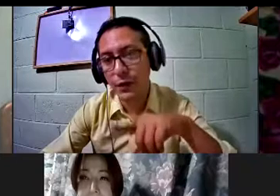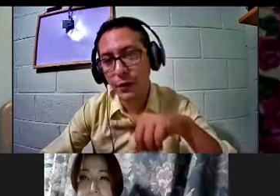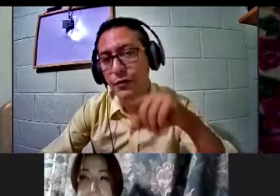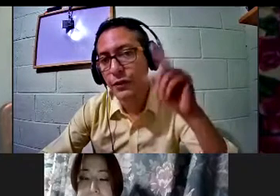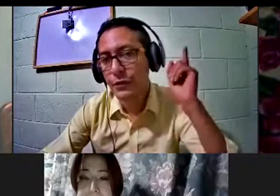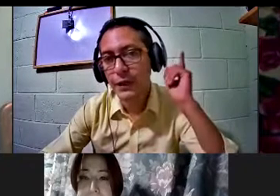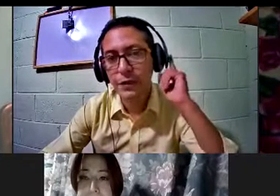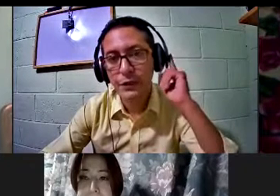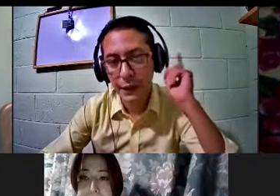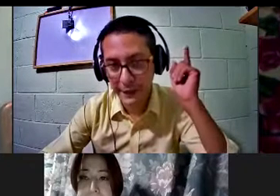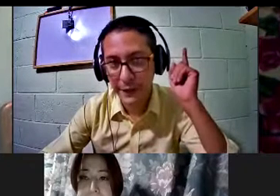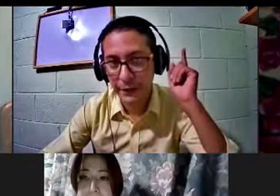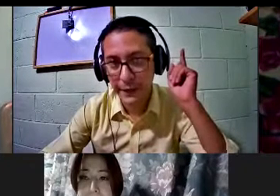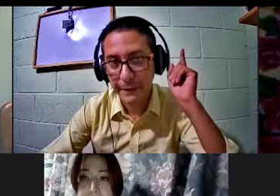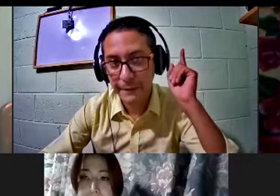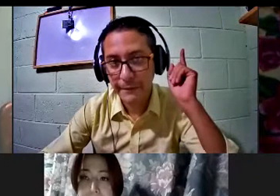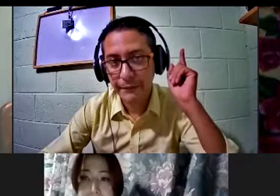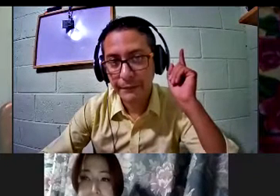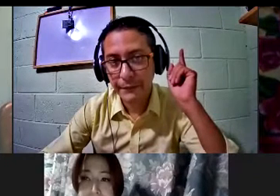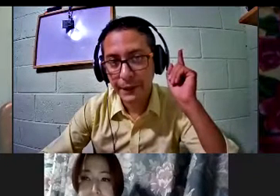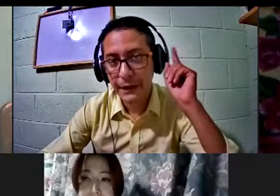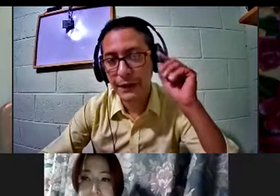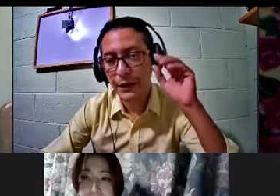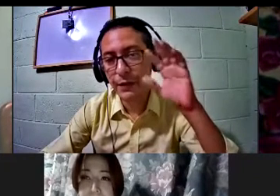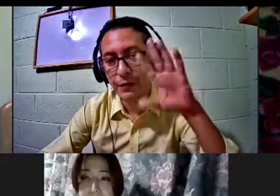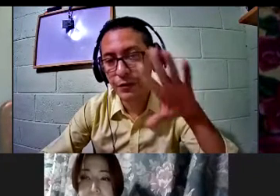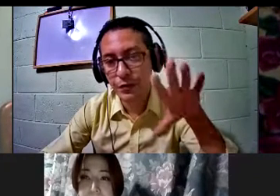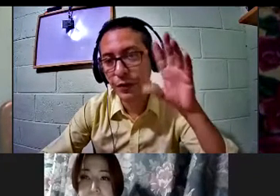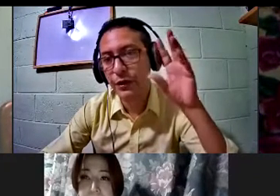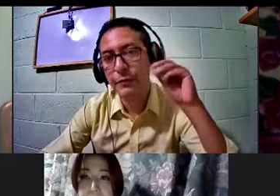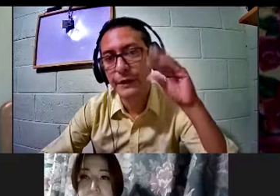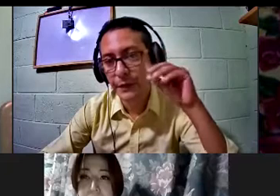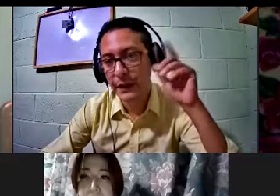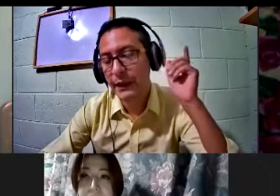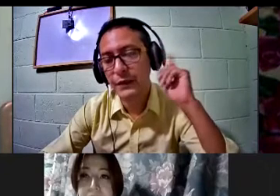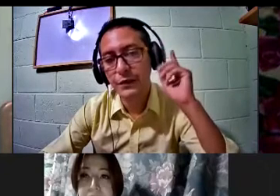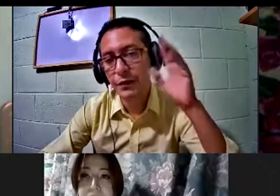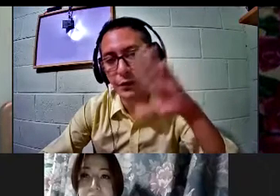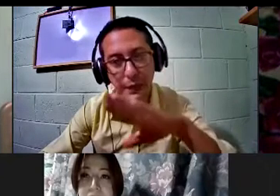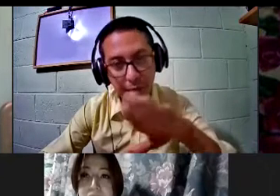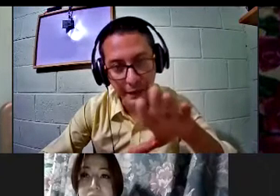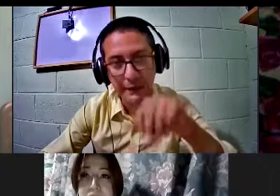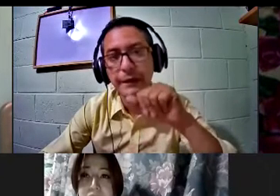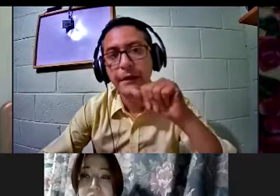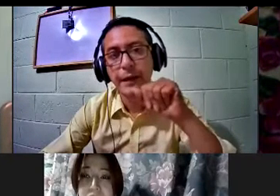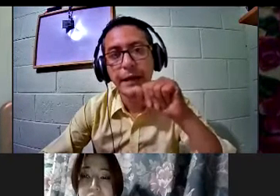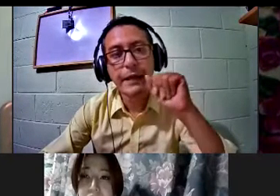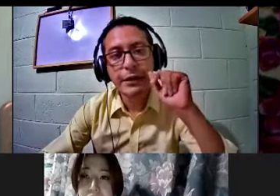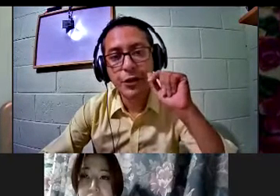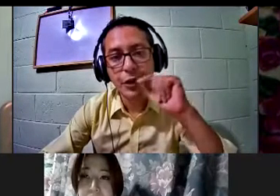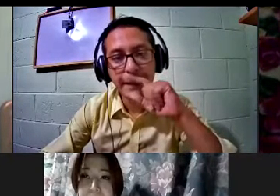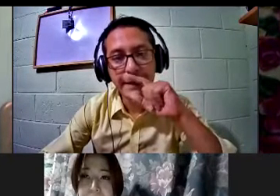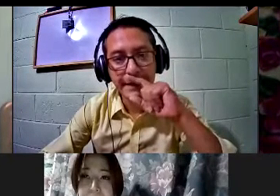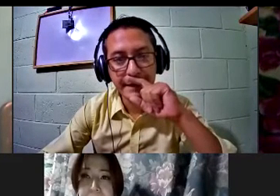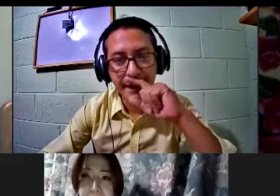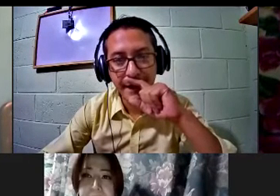Alonso. Alonso is today just a listener, okay? He's the only one who's not going to be speaking. He's just going to be listening, right?